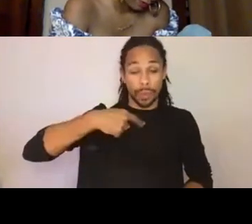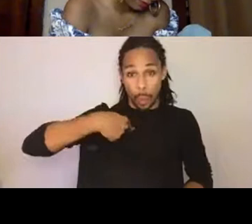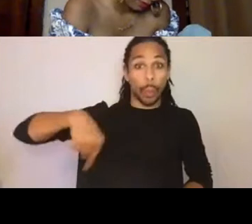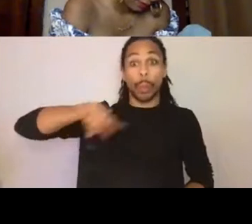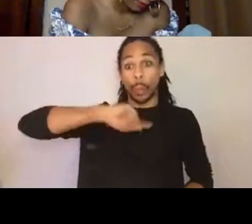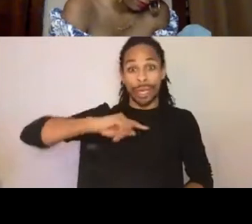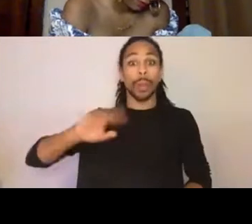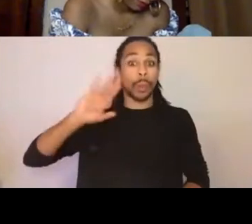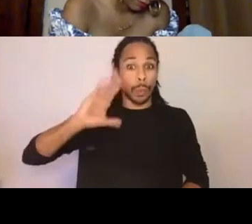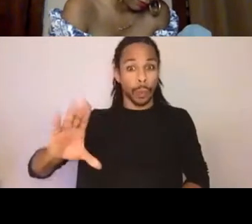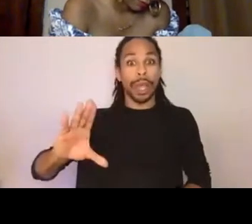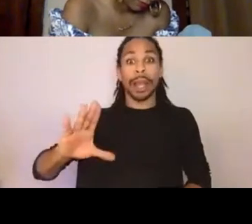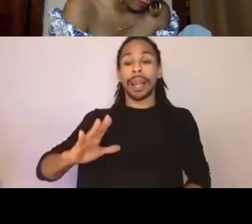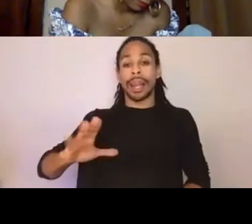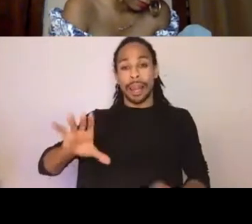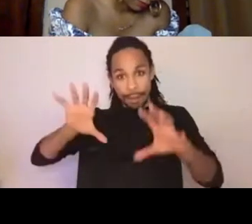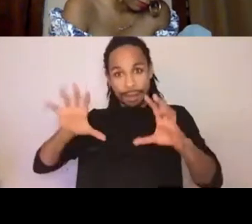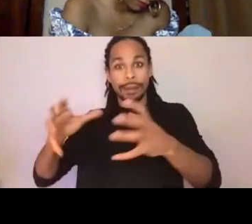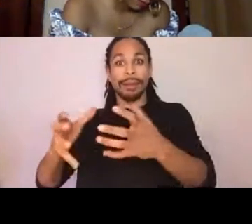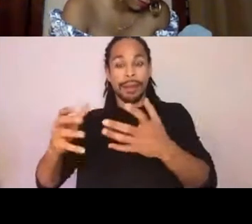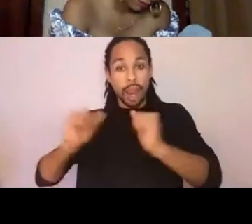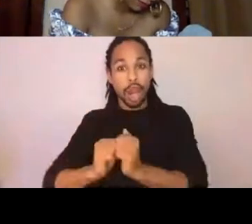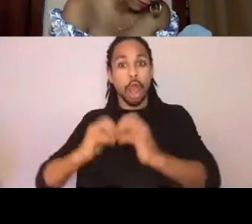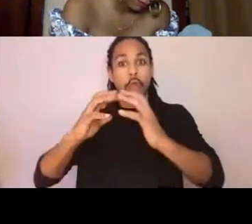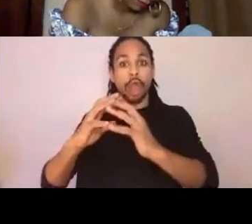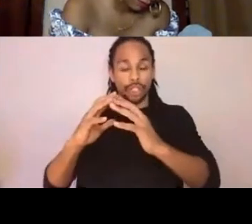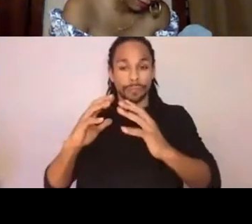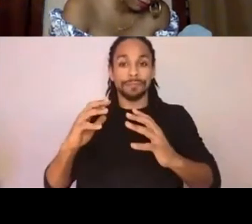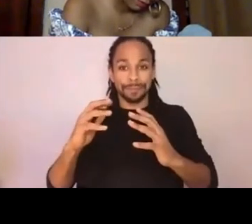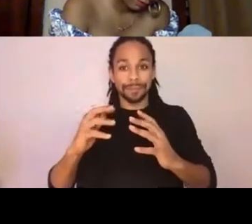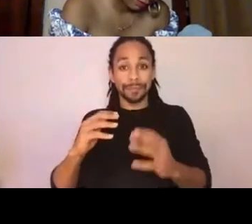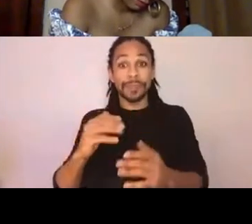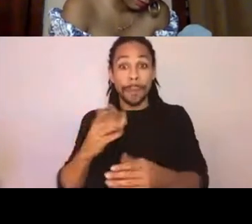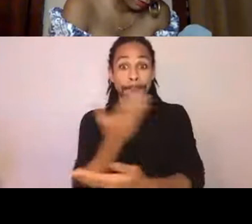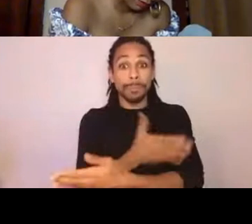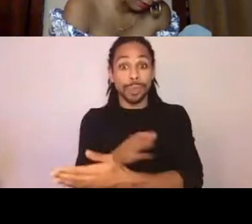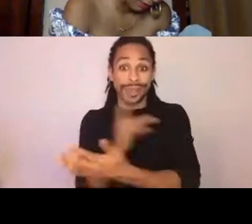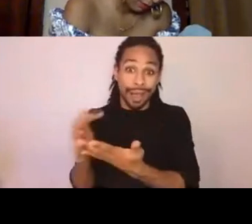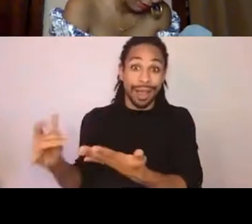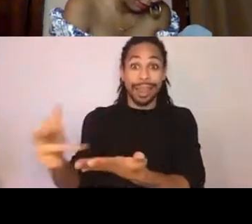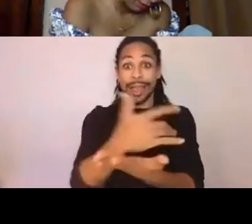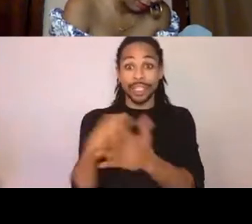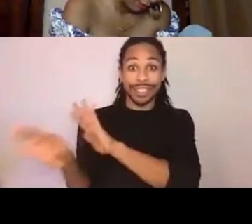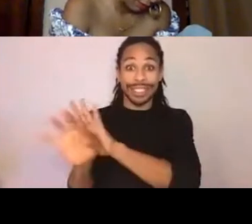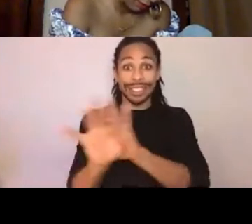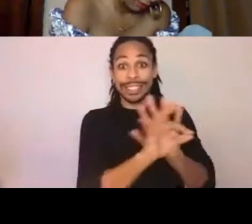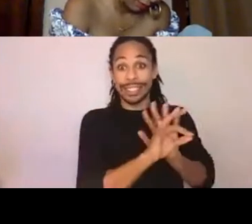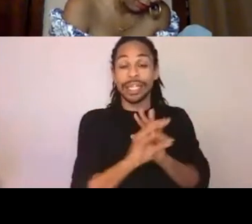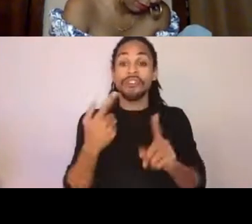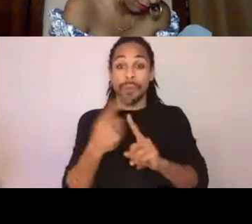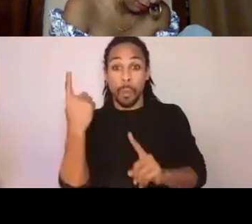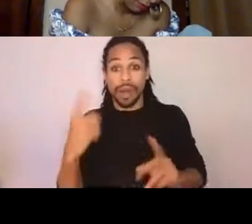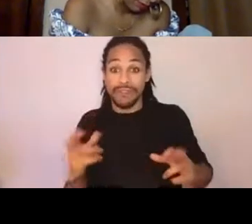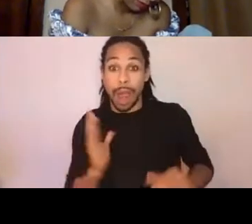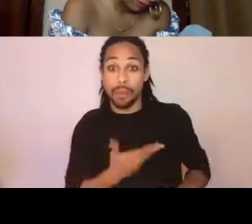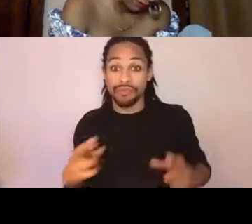launch a compilation of music that we have from one of our residents that